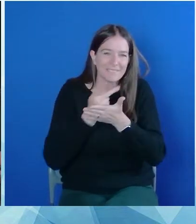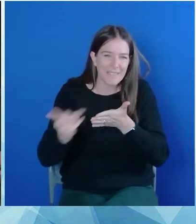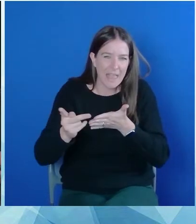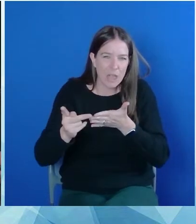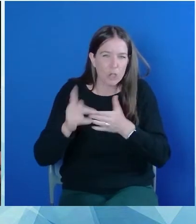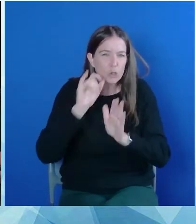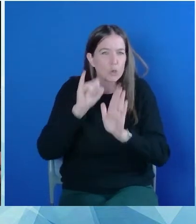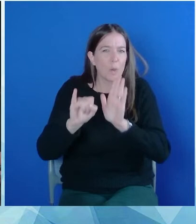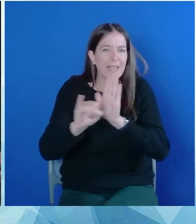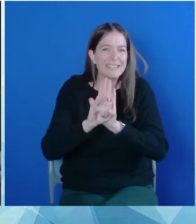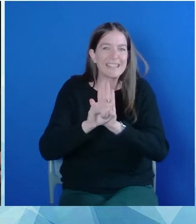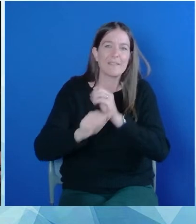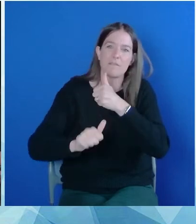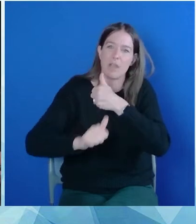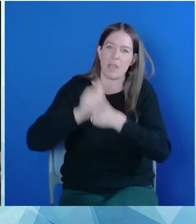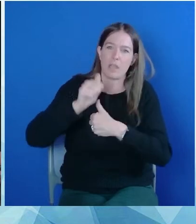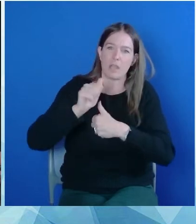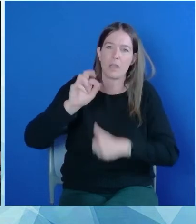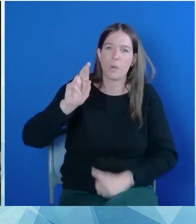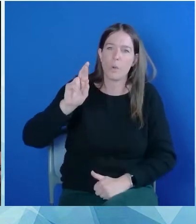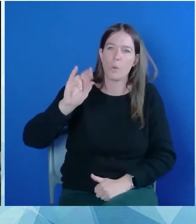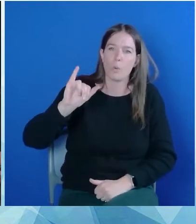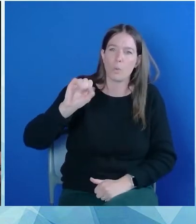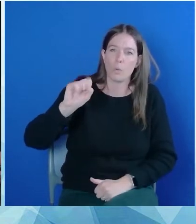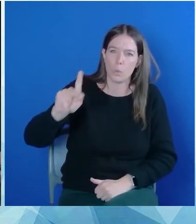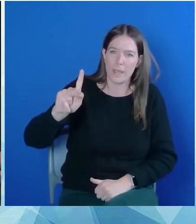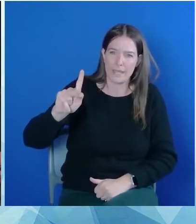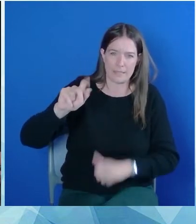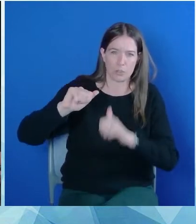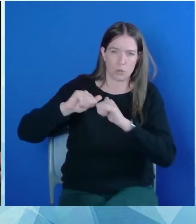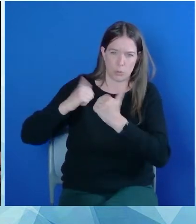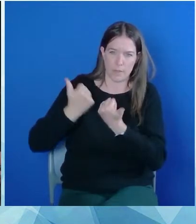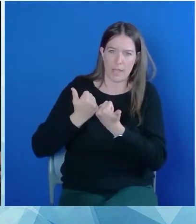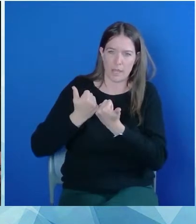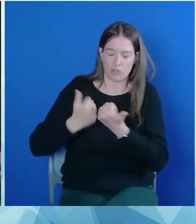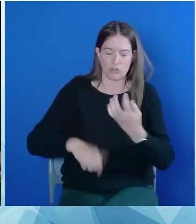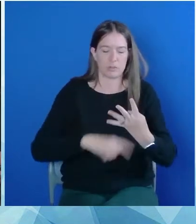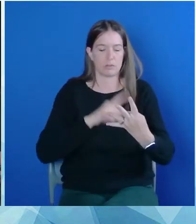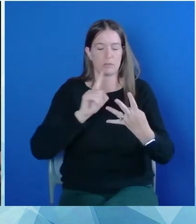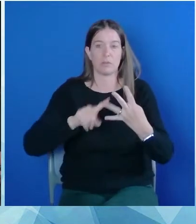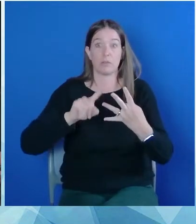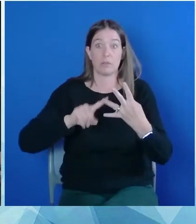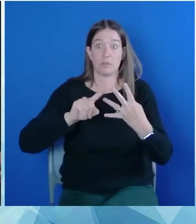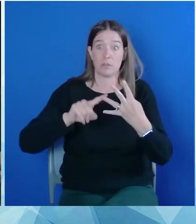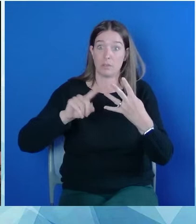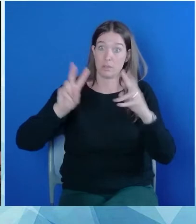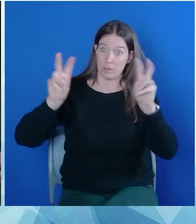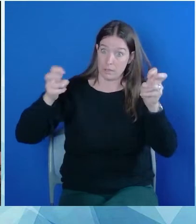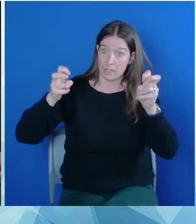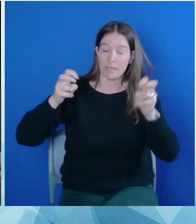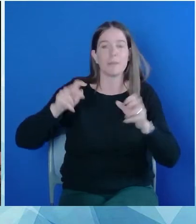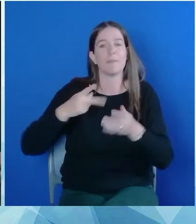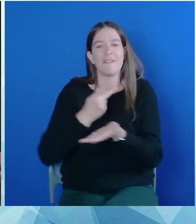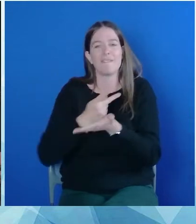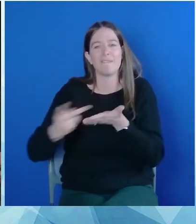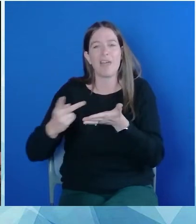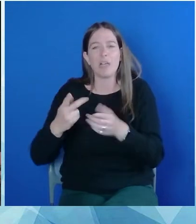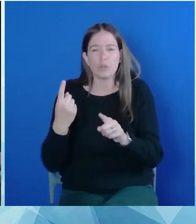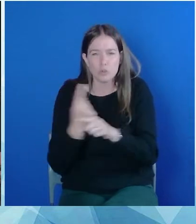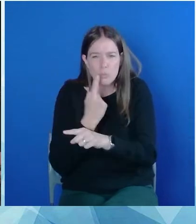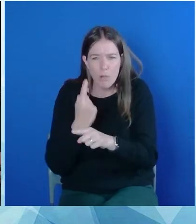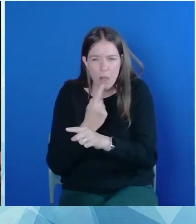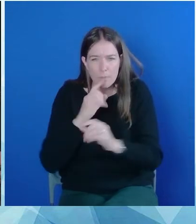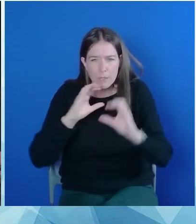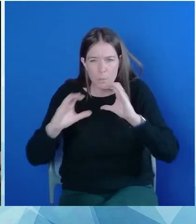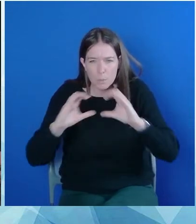to the agency. Third, failure to properly communicate. And fourth, failure to